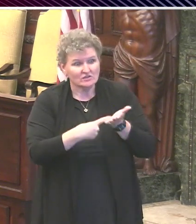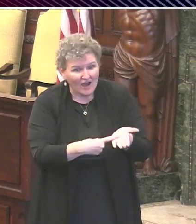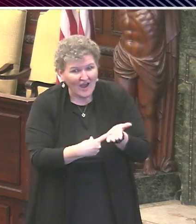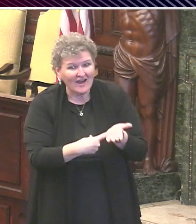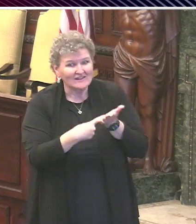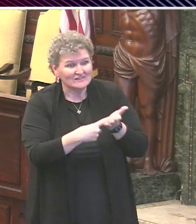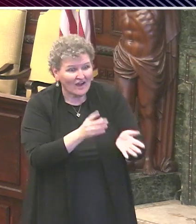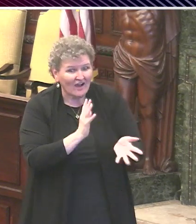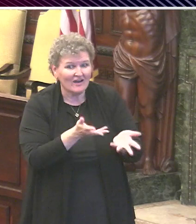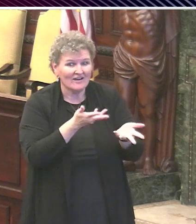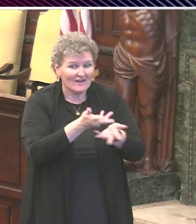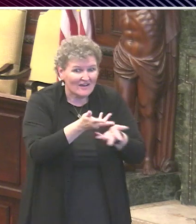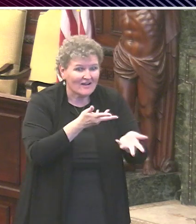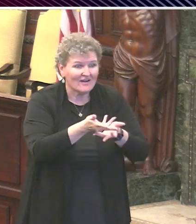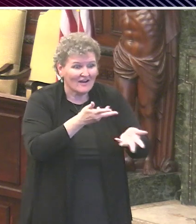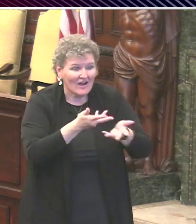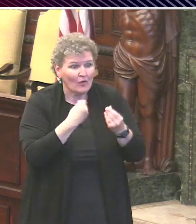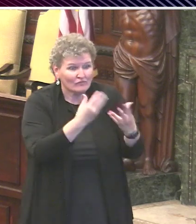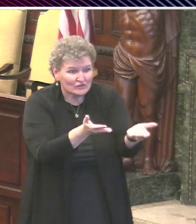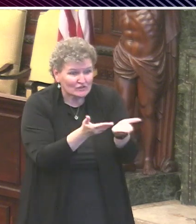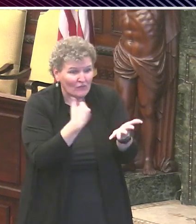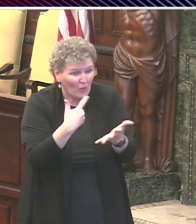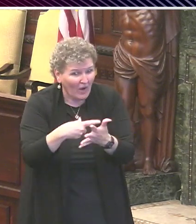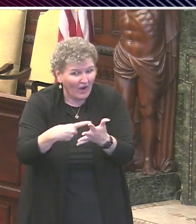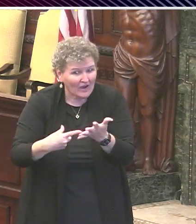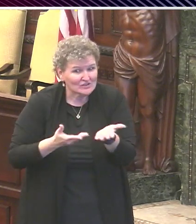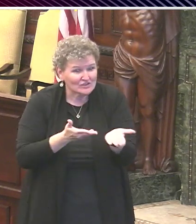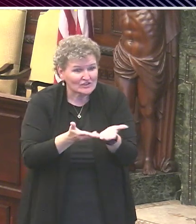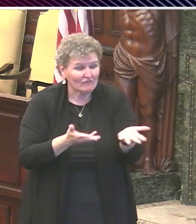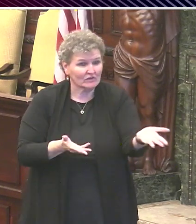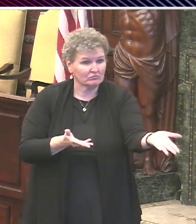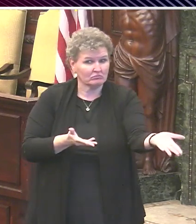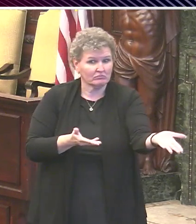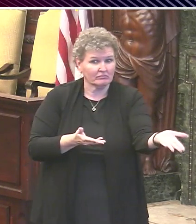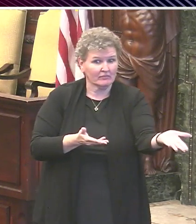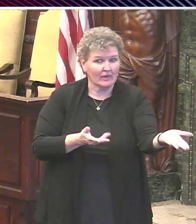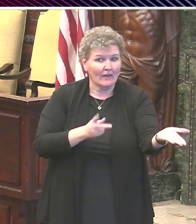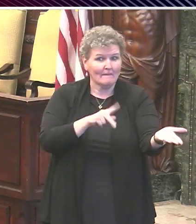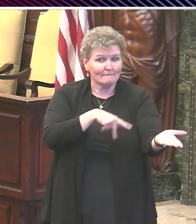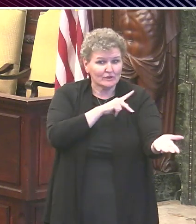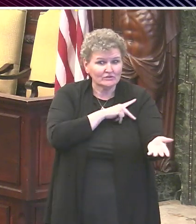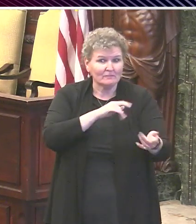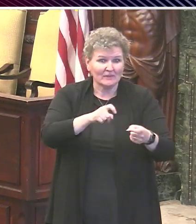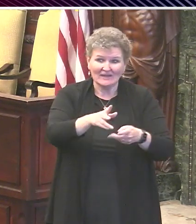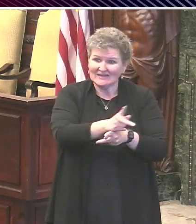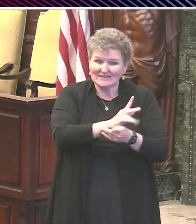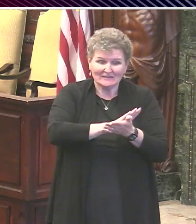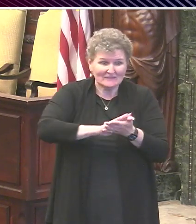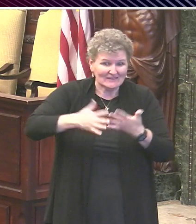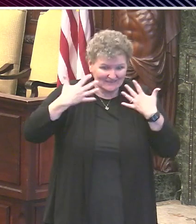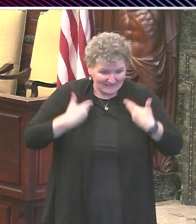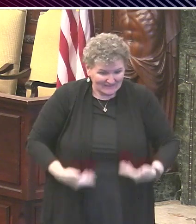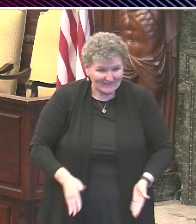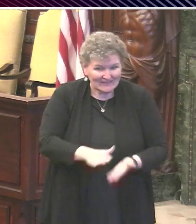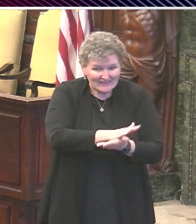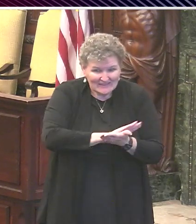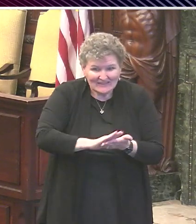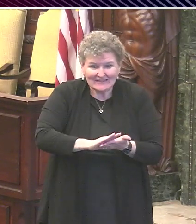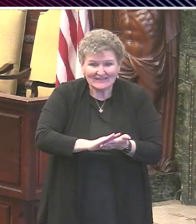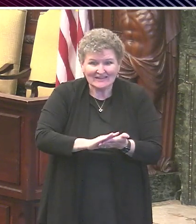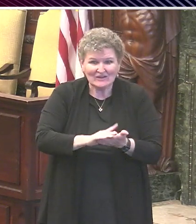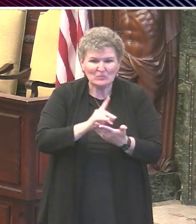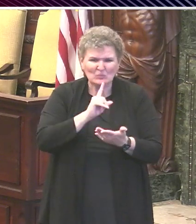provide services. But at some point in time, the parkway needs to be cleaned. We have concern about human waste and all kinds of stuff